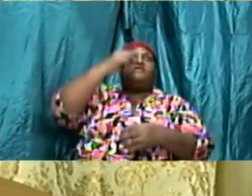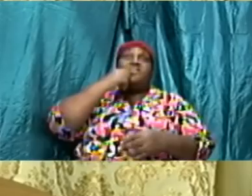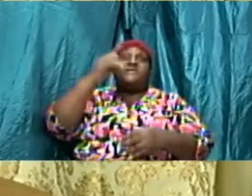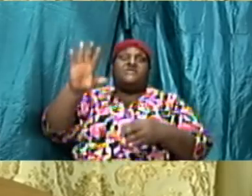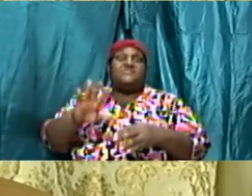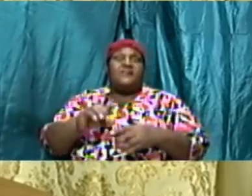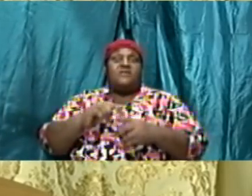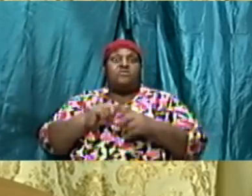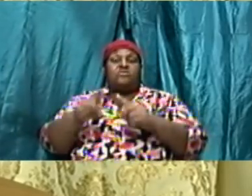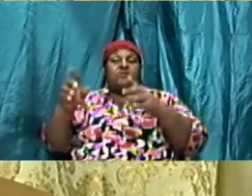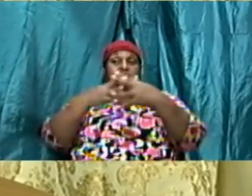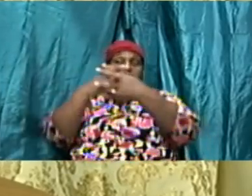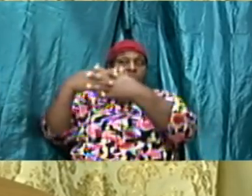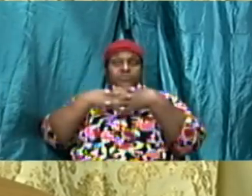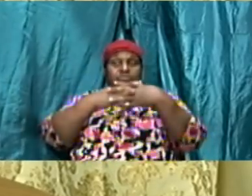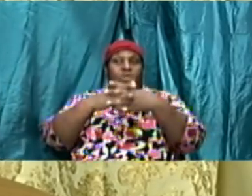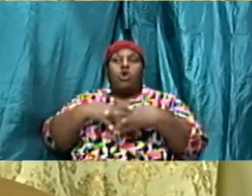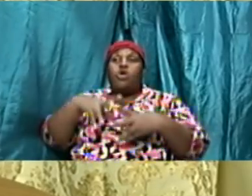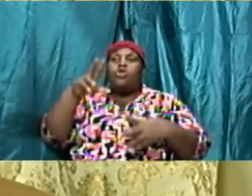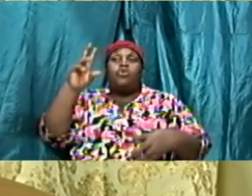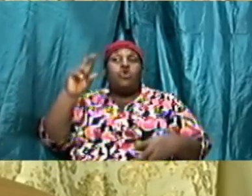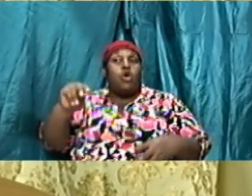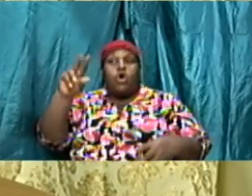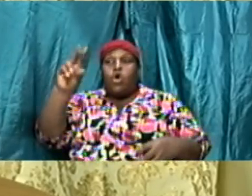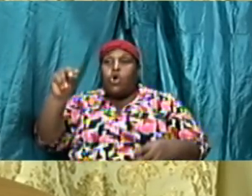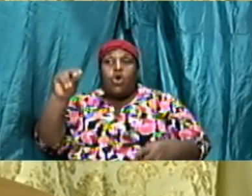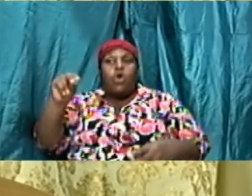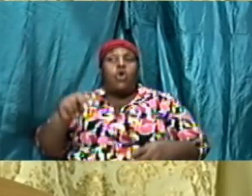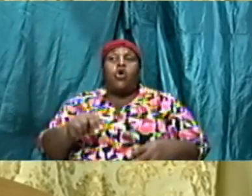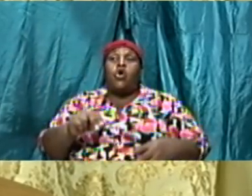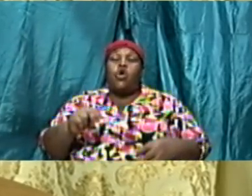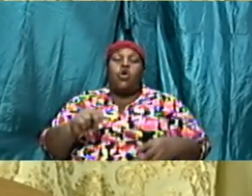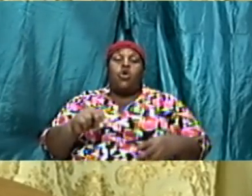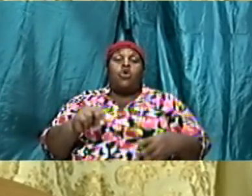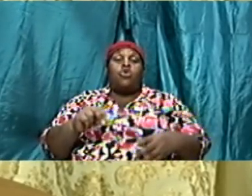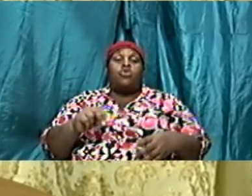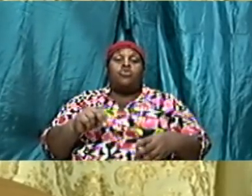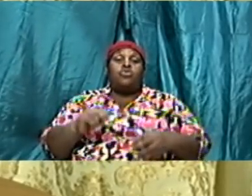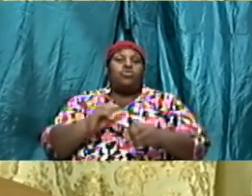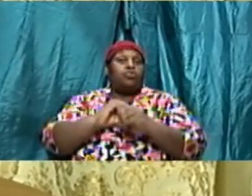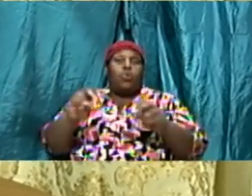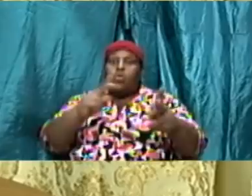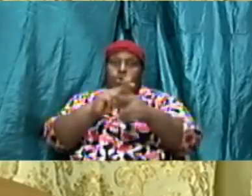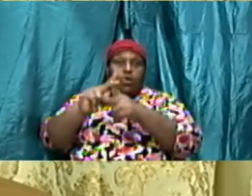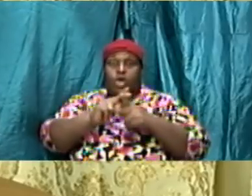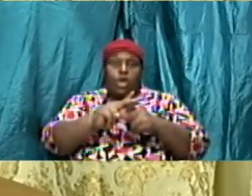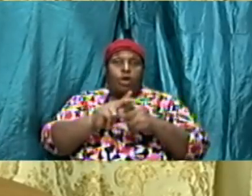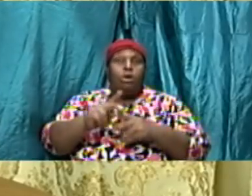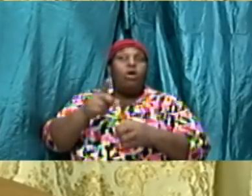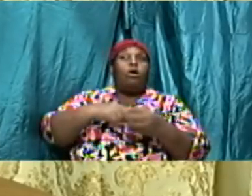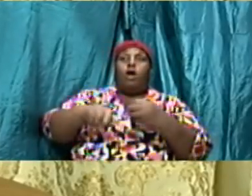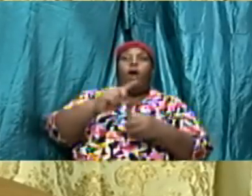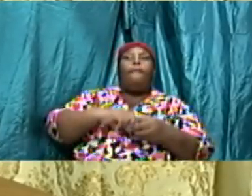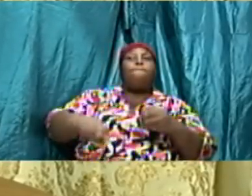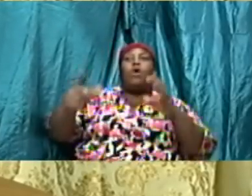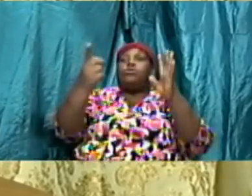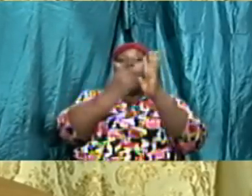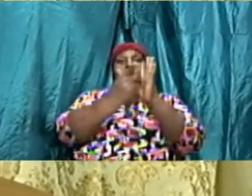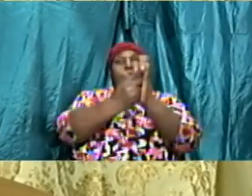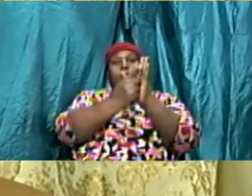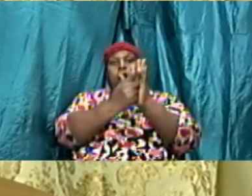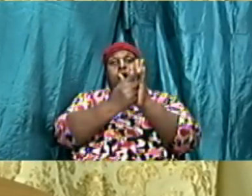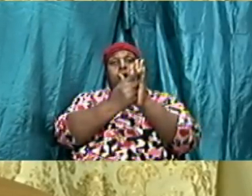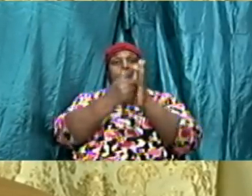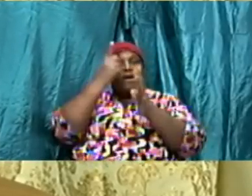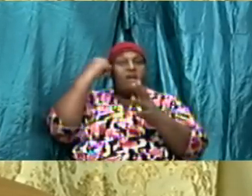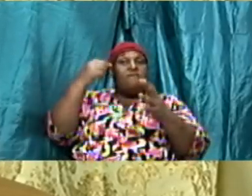in no regard for the Constitution of the United States of America. They are in no regard for anything that